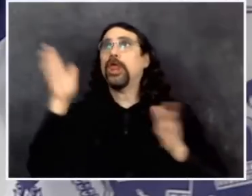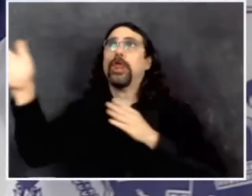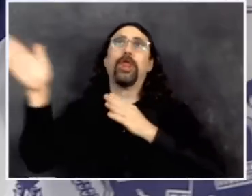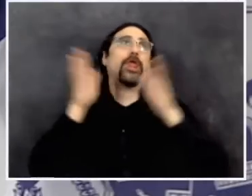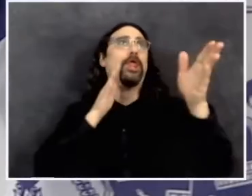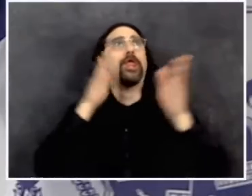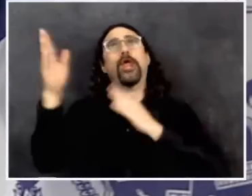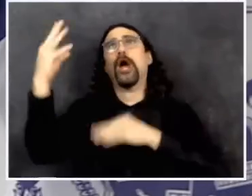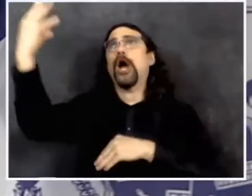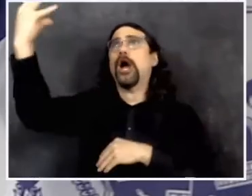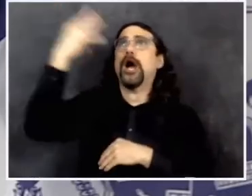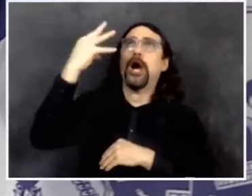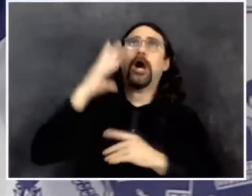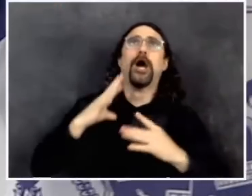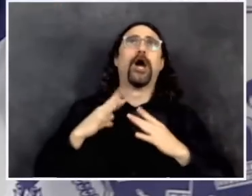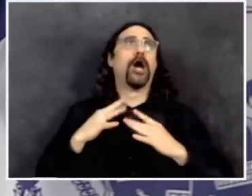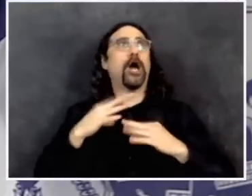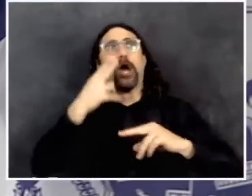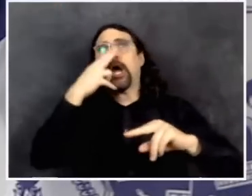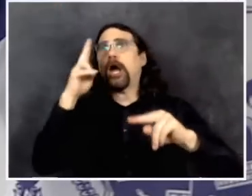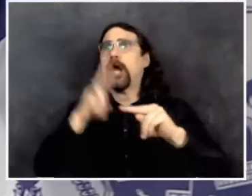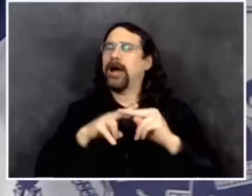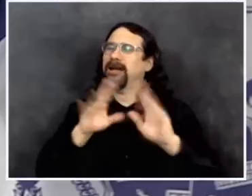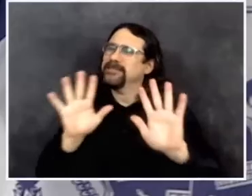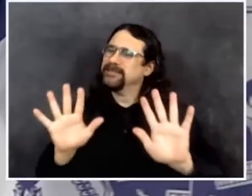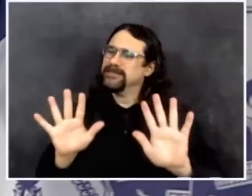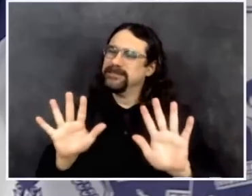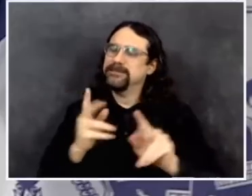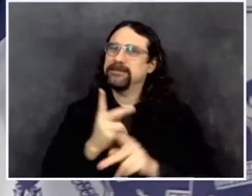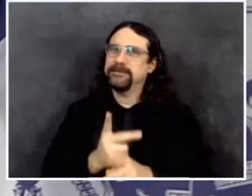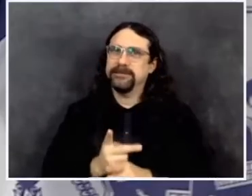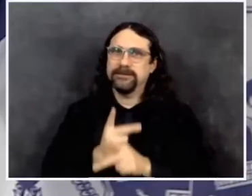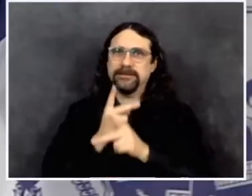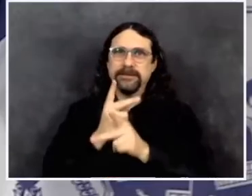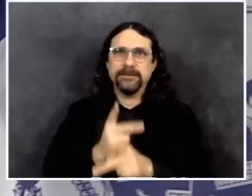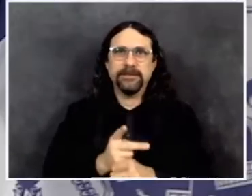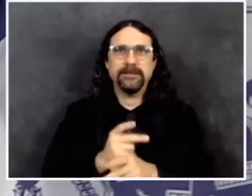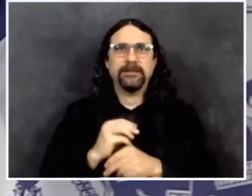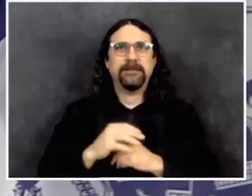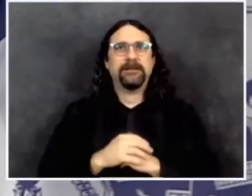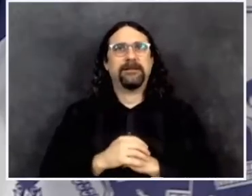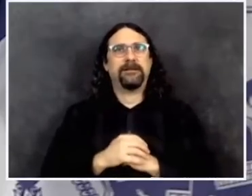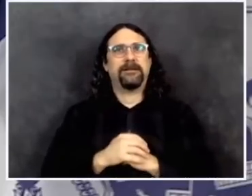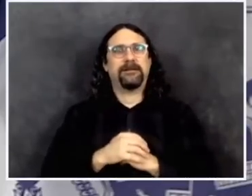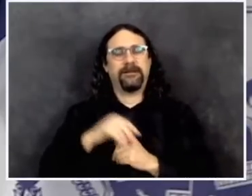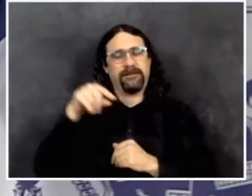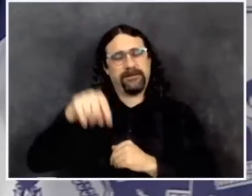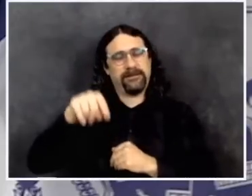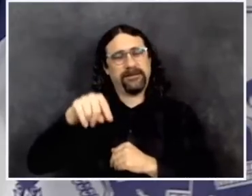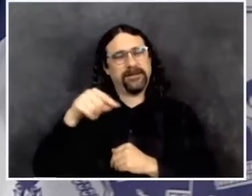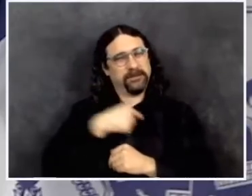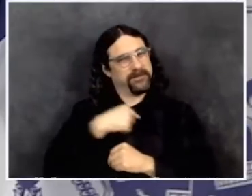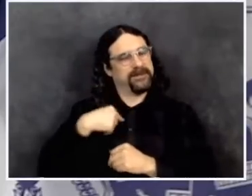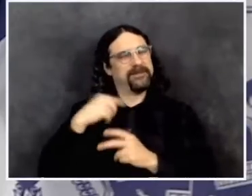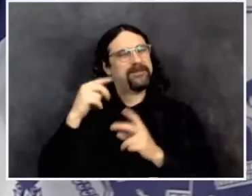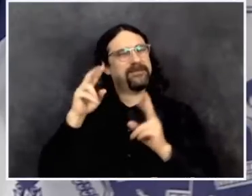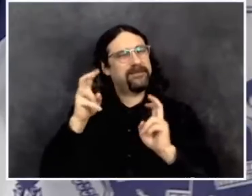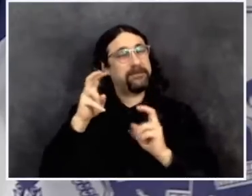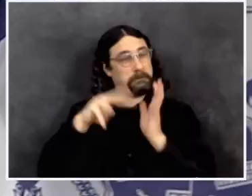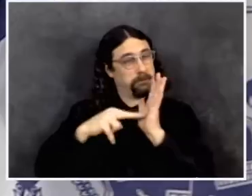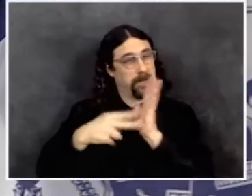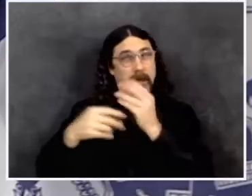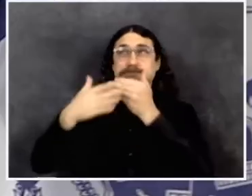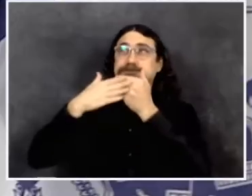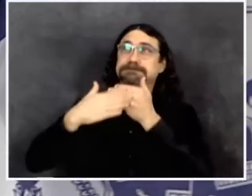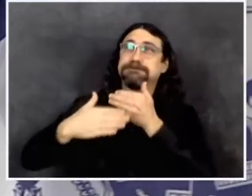thank God, not years. It's something we're going to be facing for a while. But we got to be smart about it. We got to be tough about it.